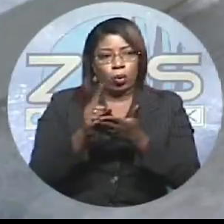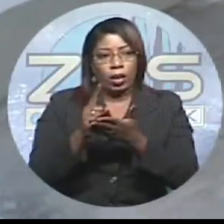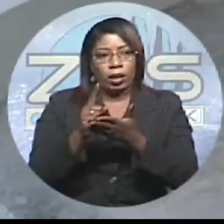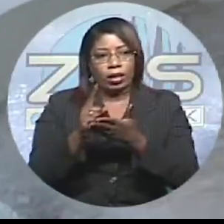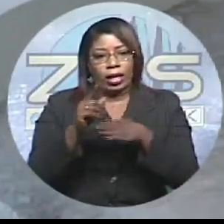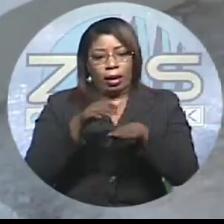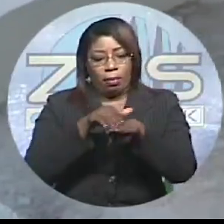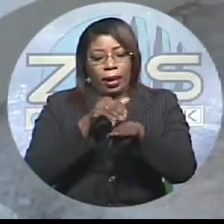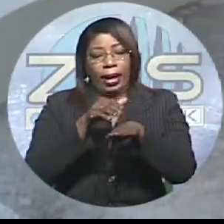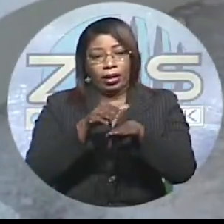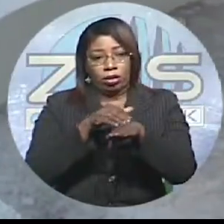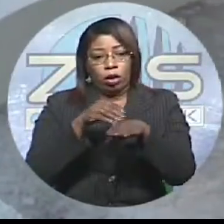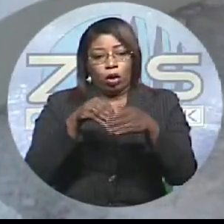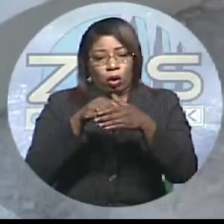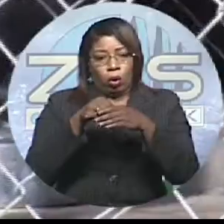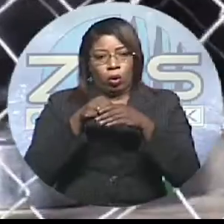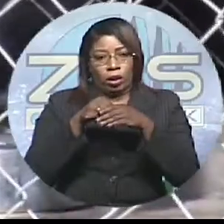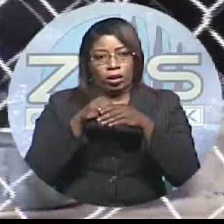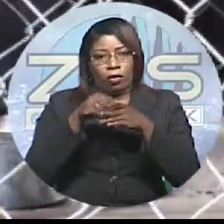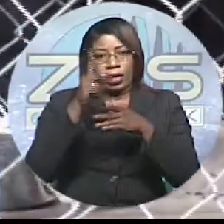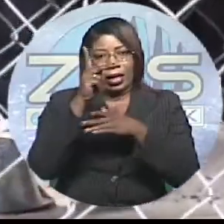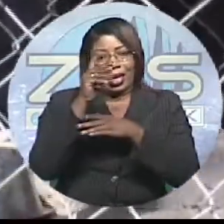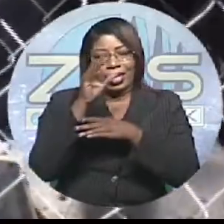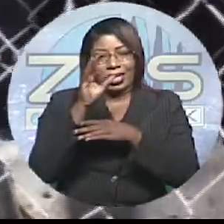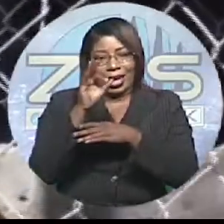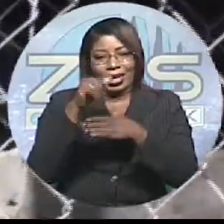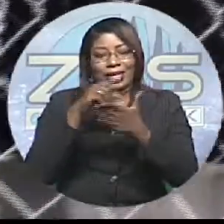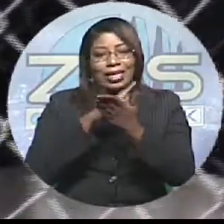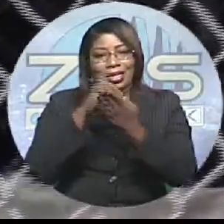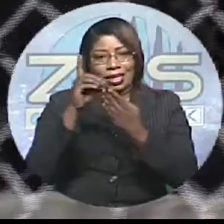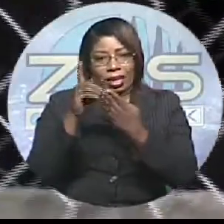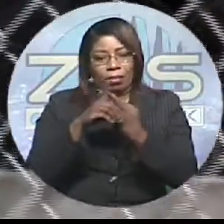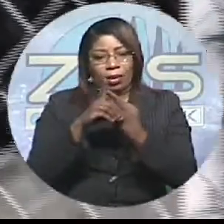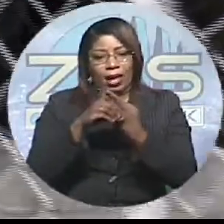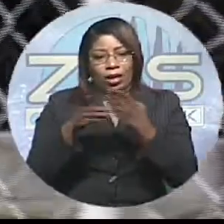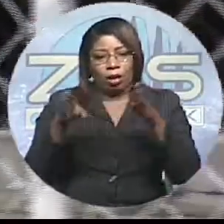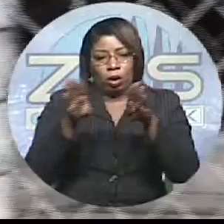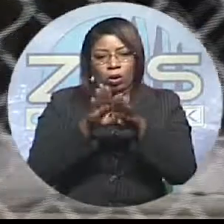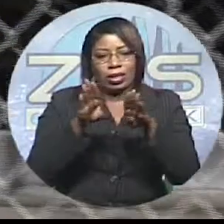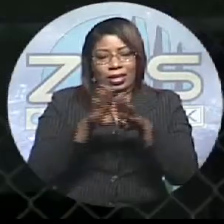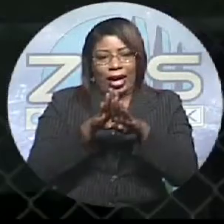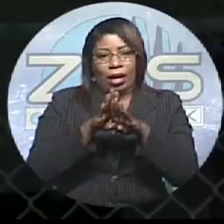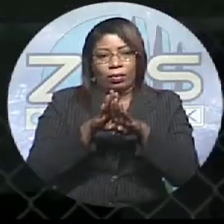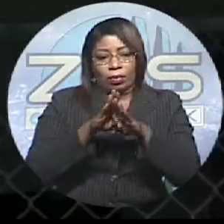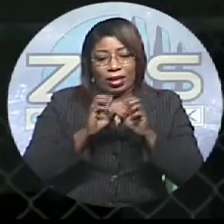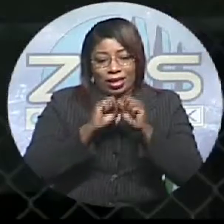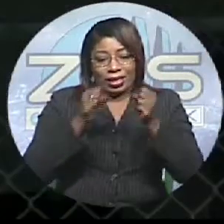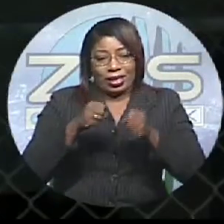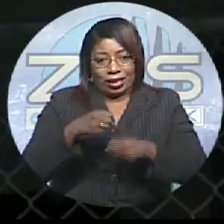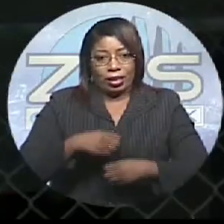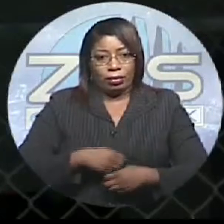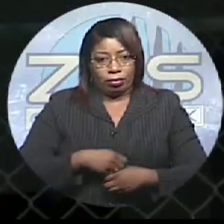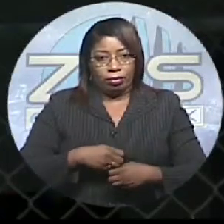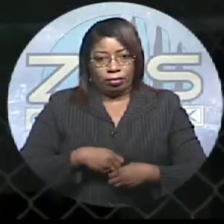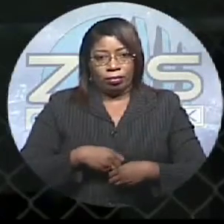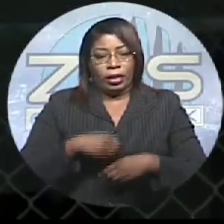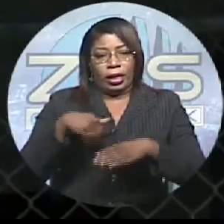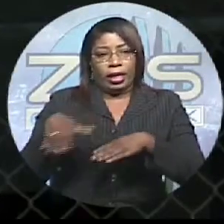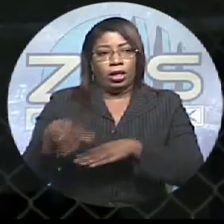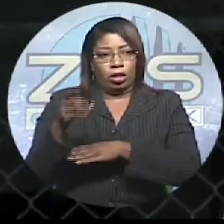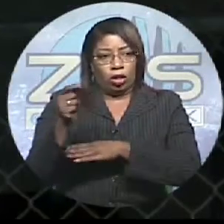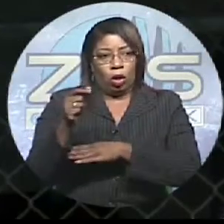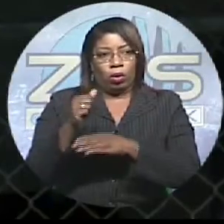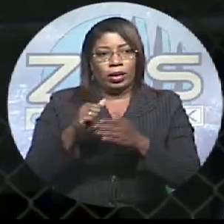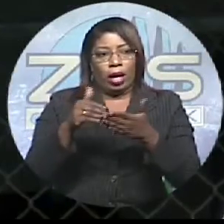symptoms of canine distemper that completely shut down the immune system of affected dogs. They firstly get, I guess, that